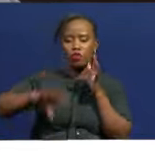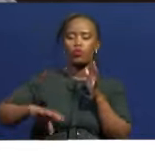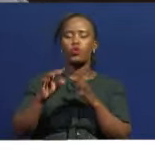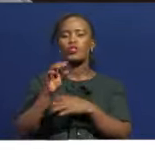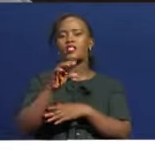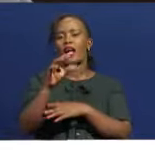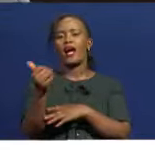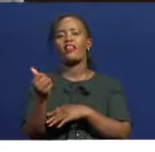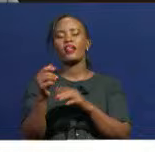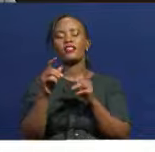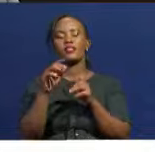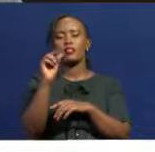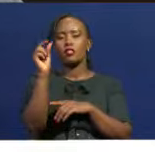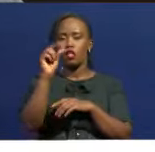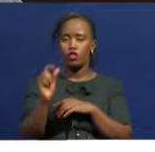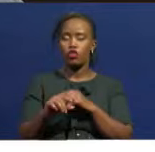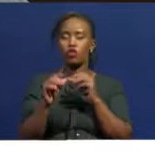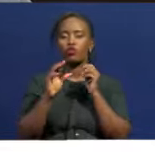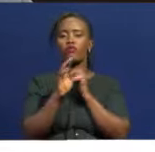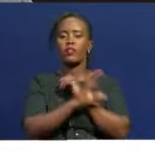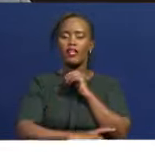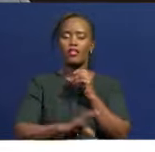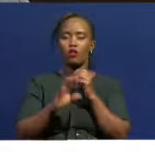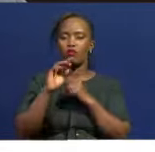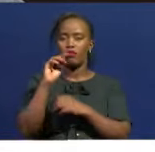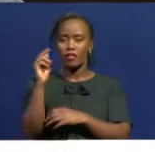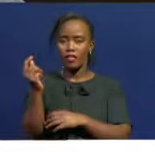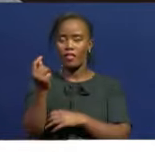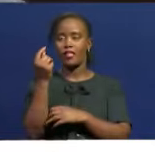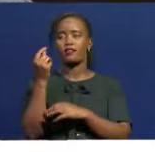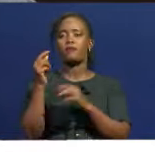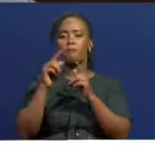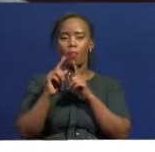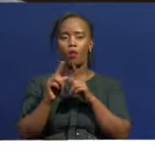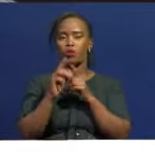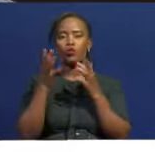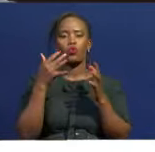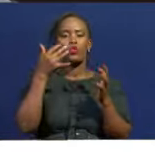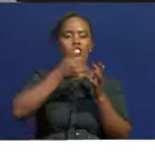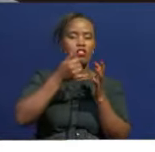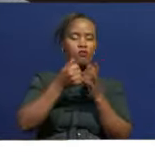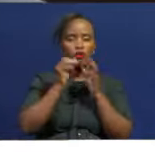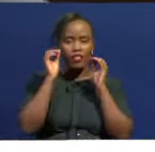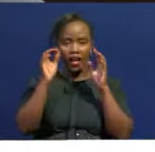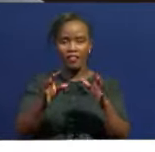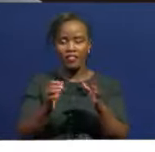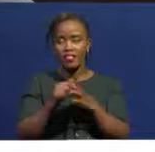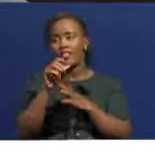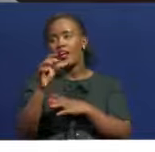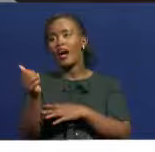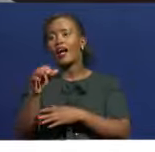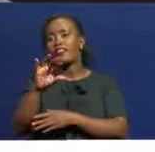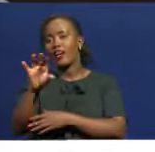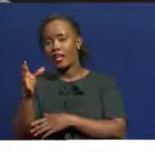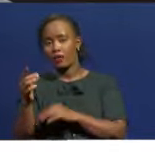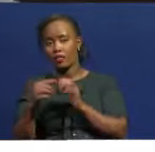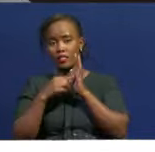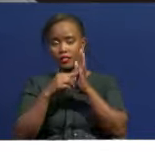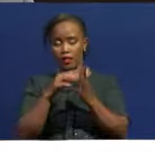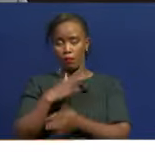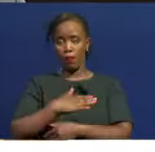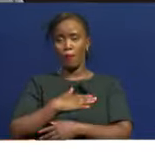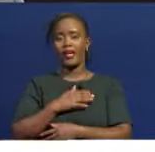other regions of the Republic of Kenya, to the exclusion of other counties such as TanaRiver